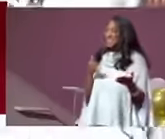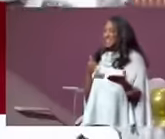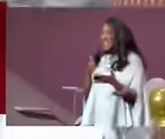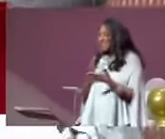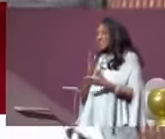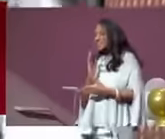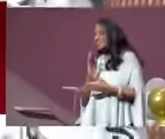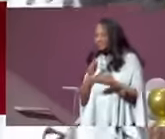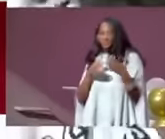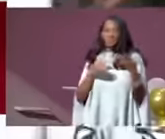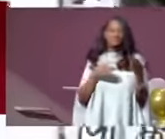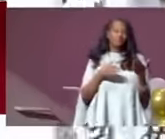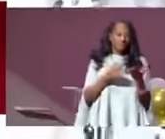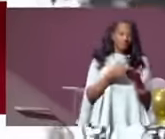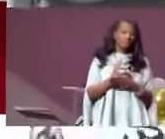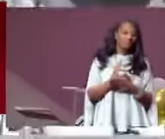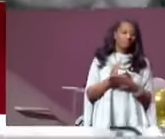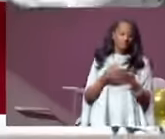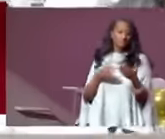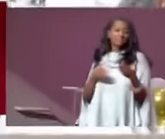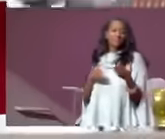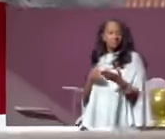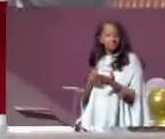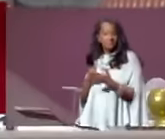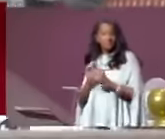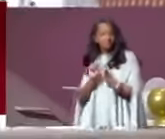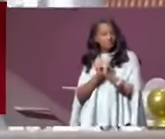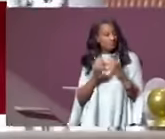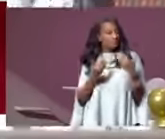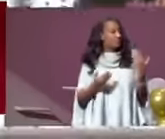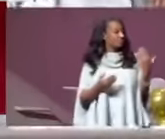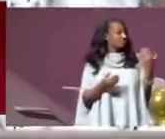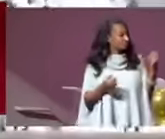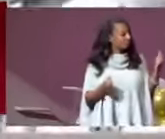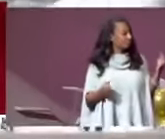He's all right. He's all right. He's all right.